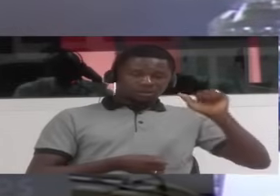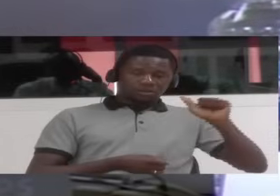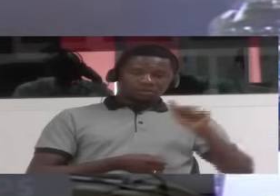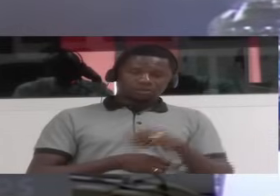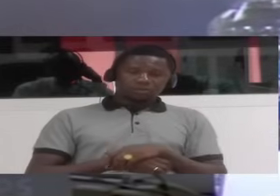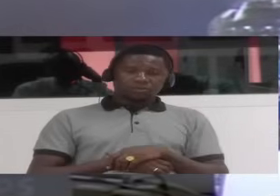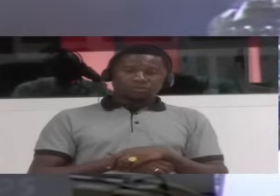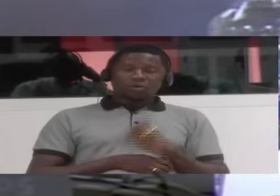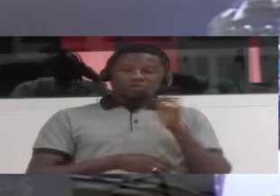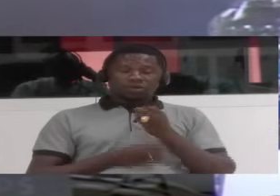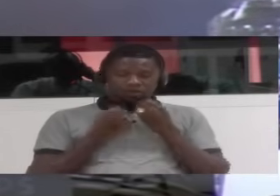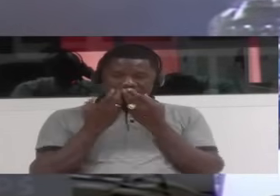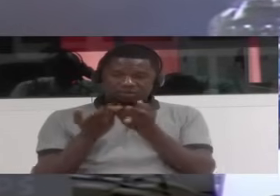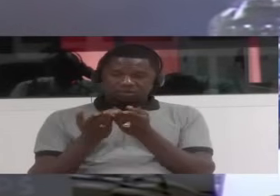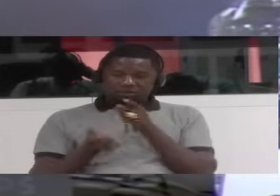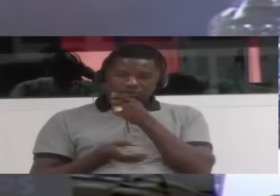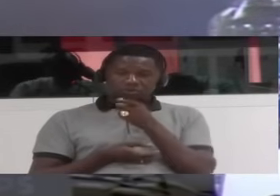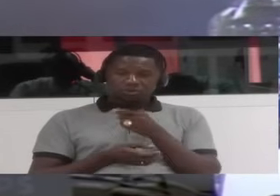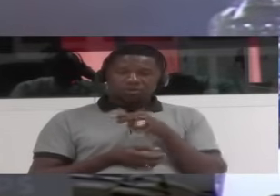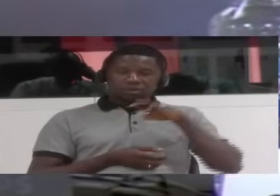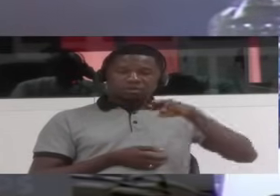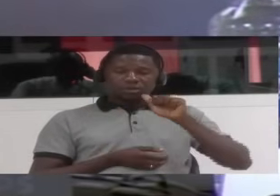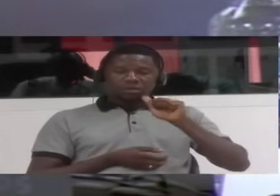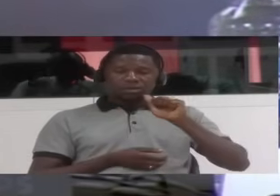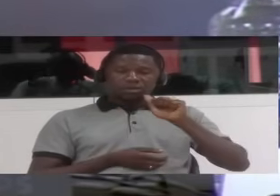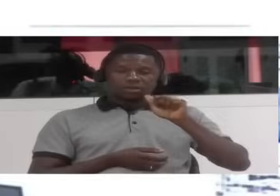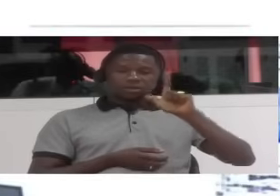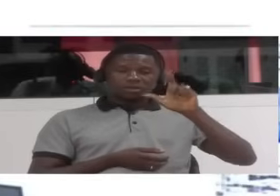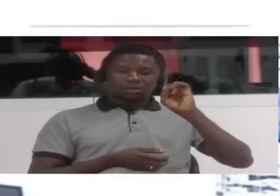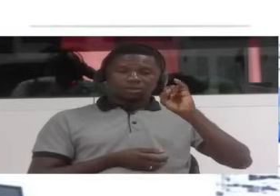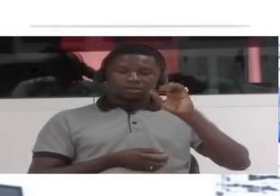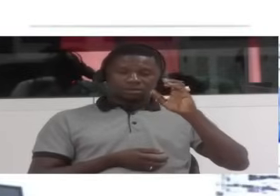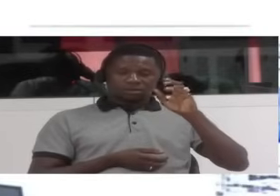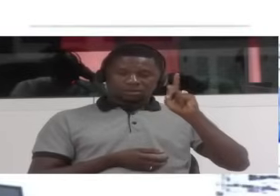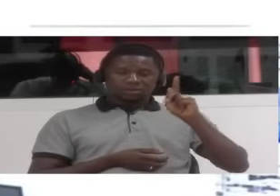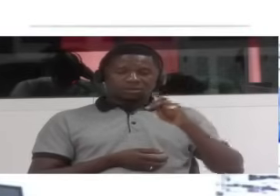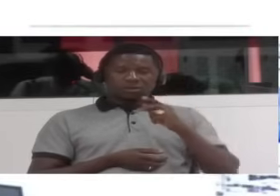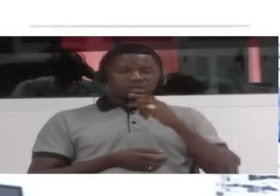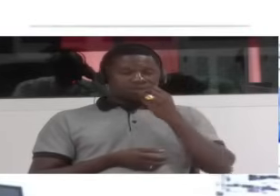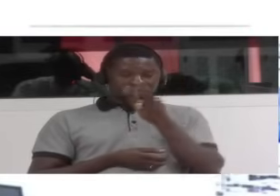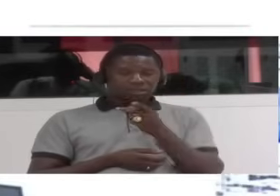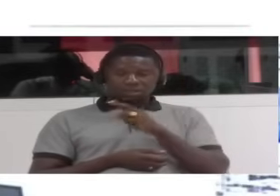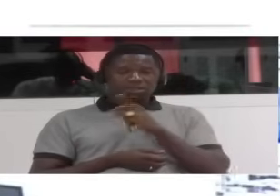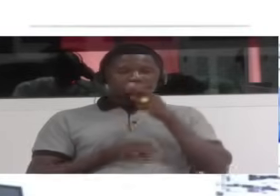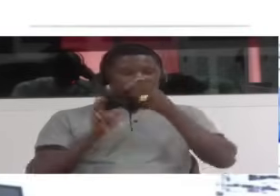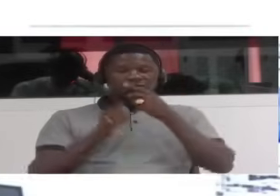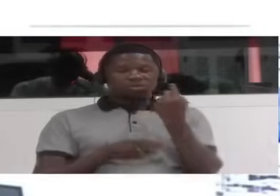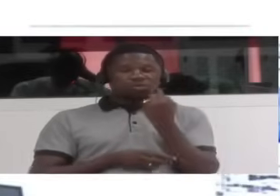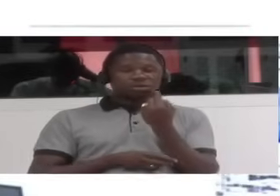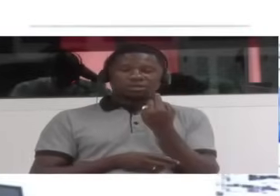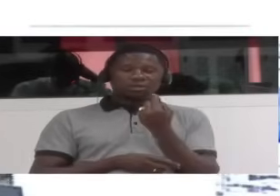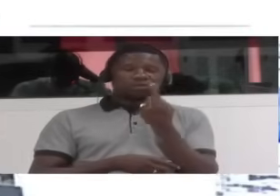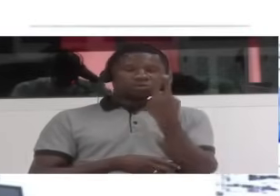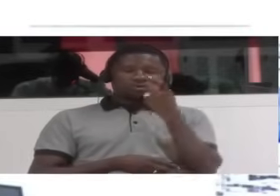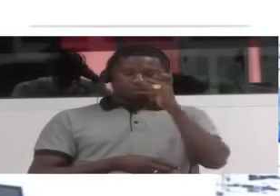that Malik Jata denies shooting more than one person? What would you say to that? That is incorrect.